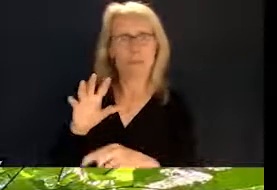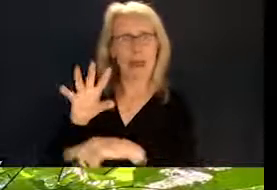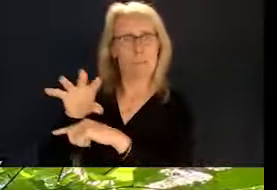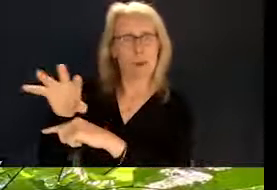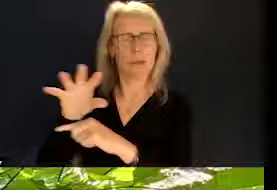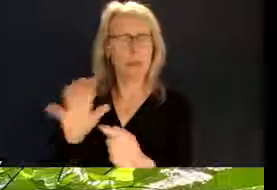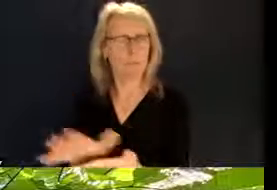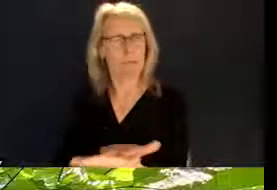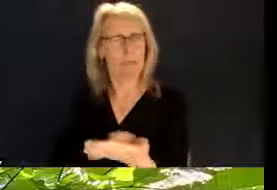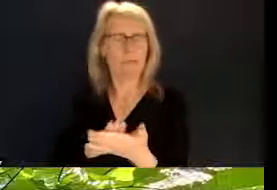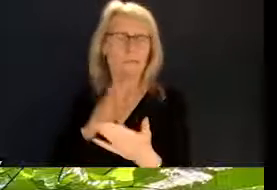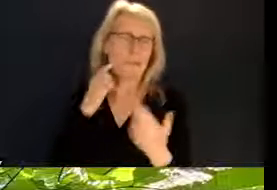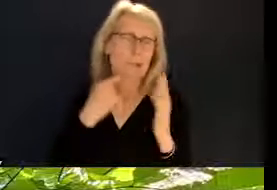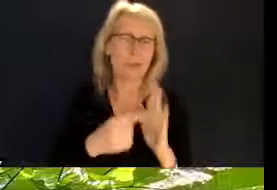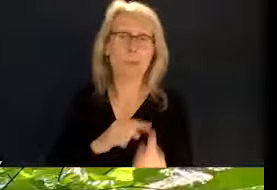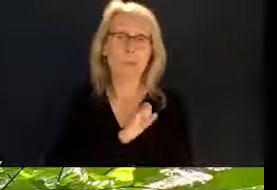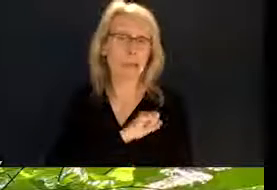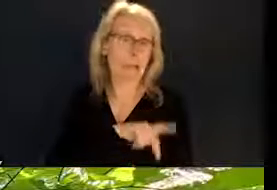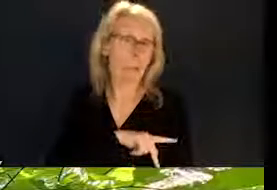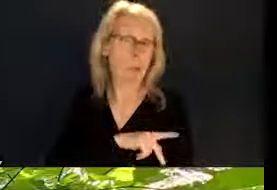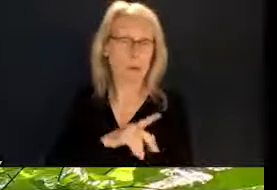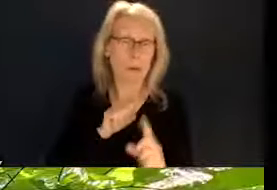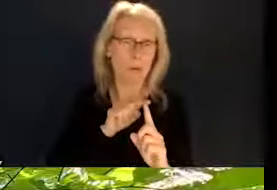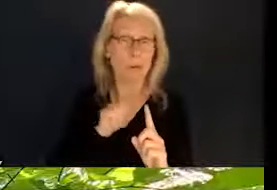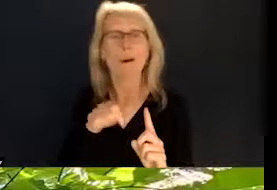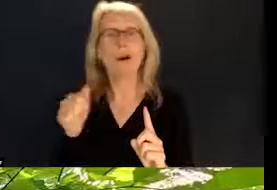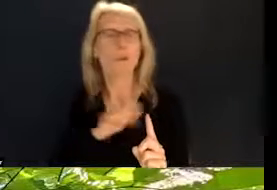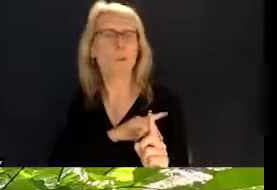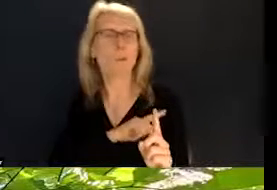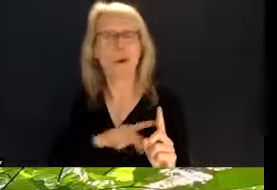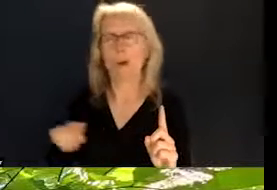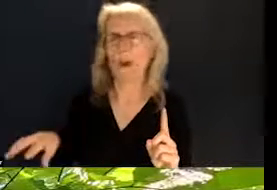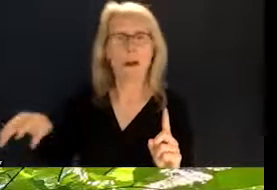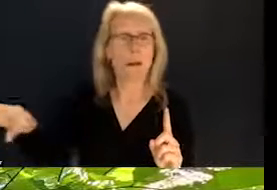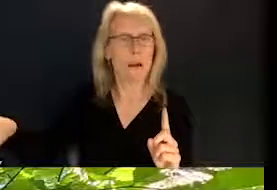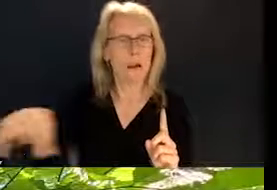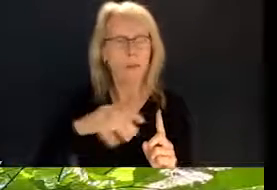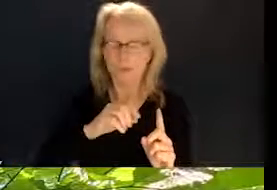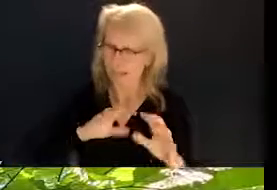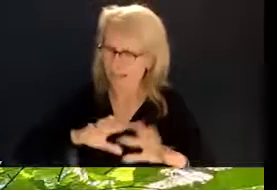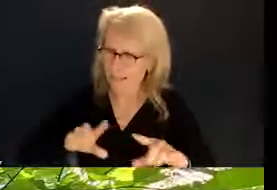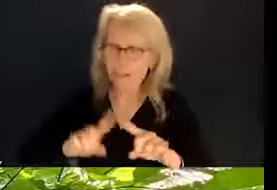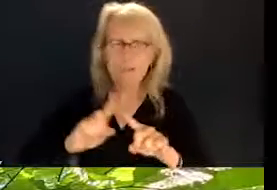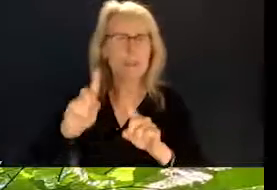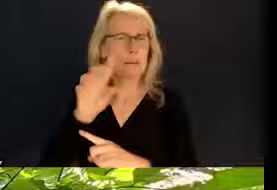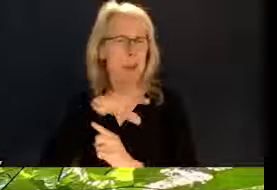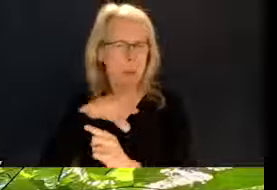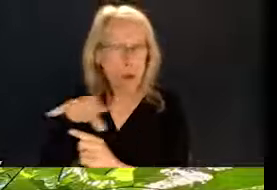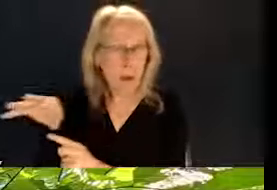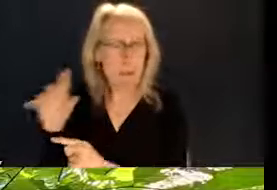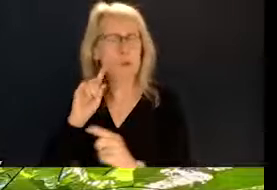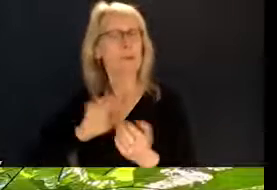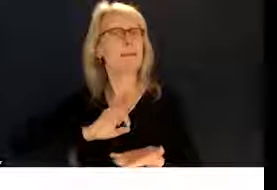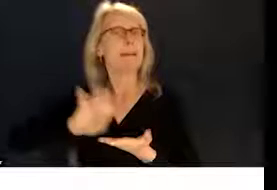Park versus any park outside a few blocks away. So we put cameras everywhere where we think we could potentially get